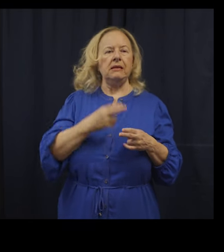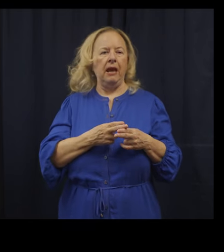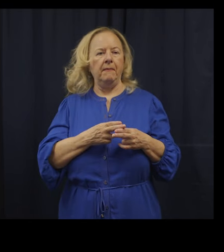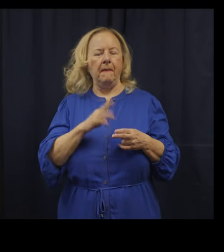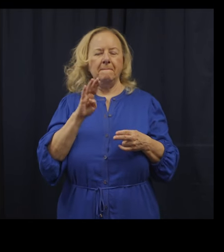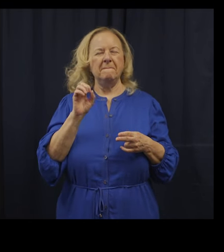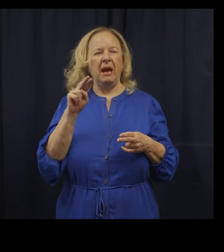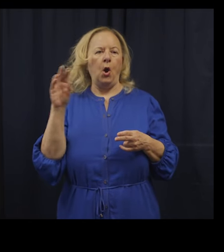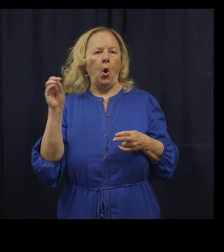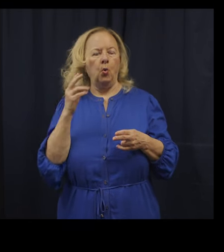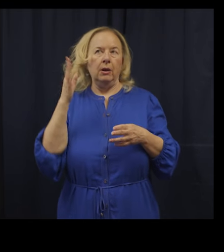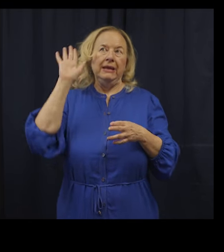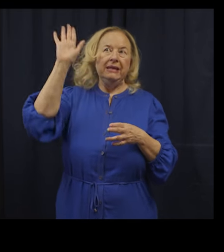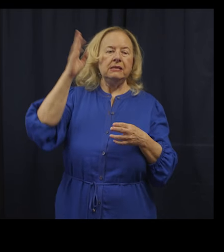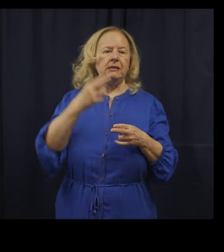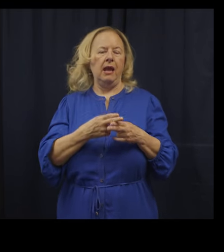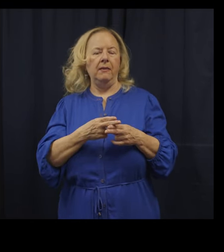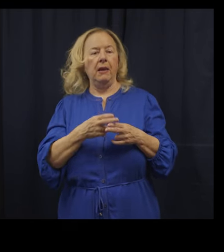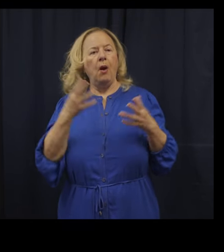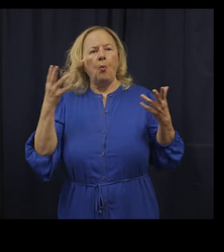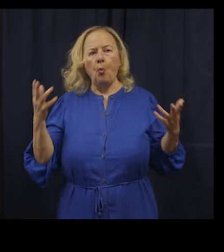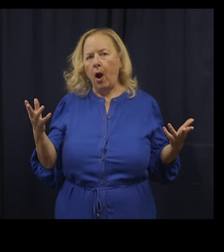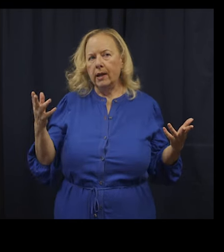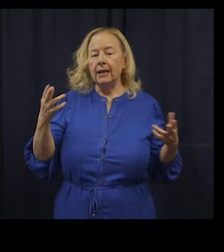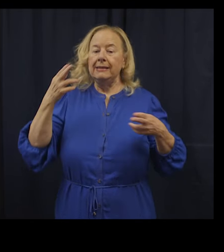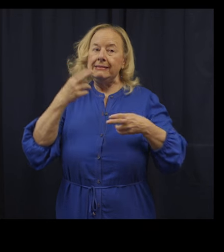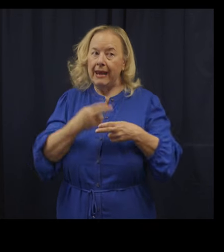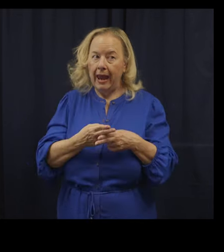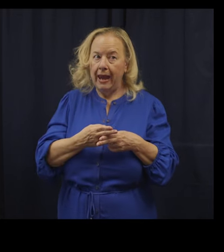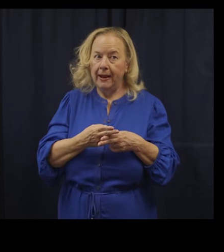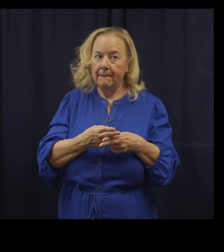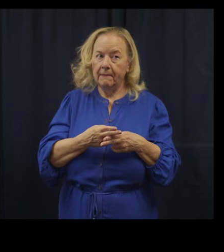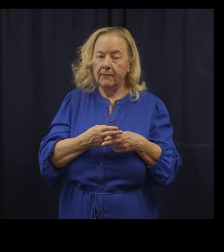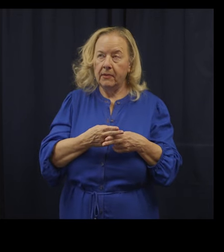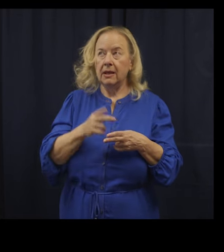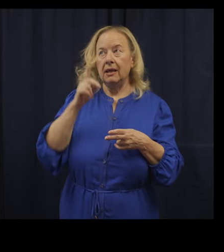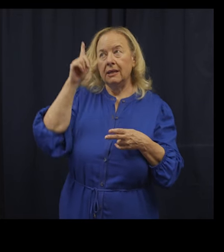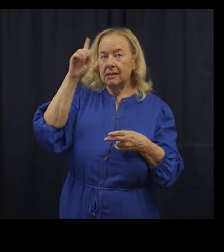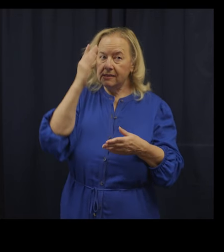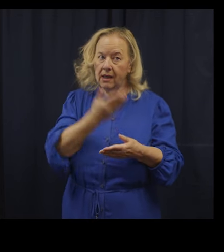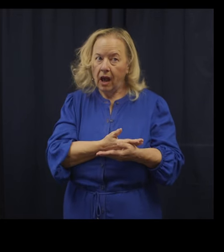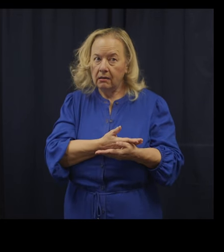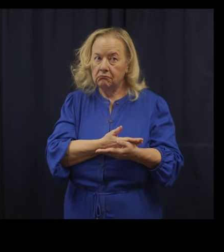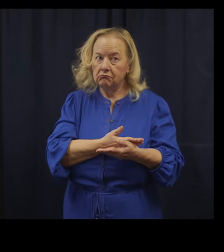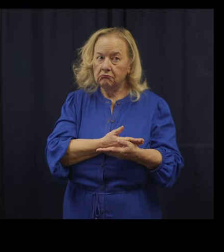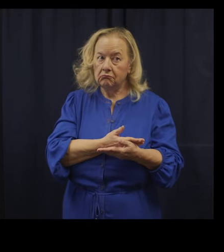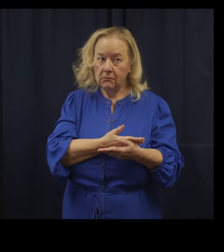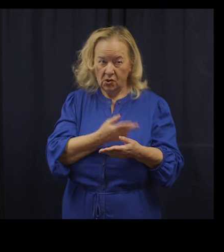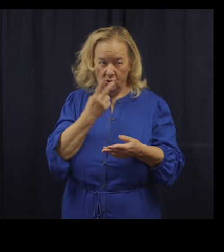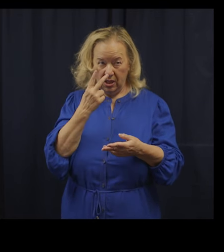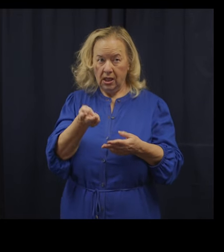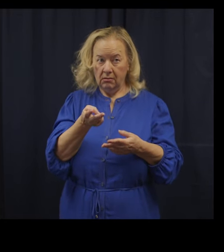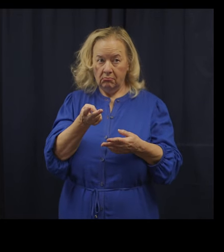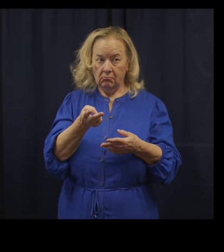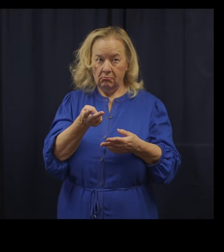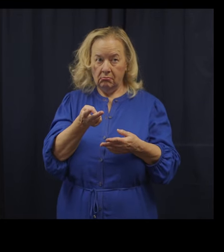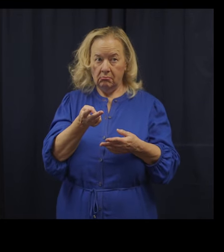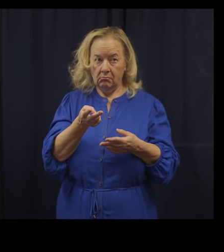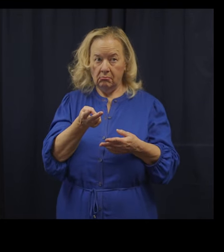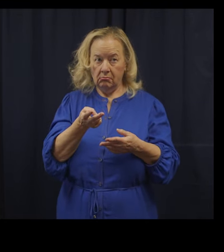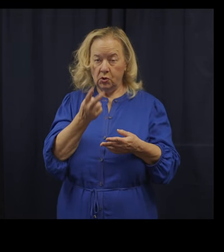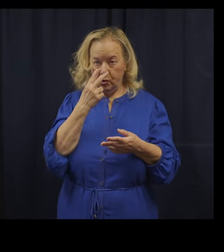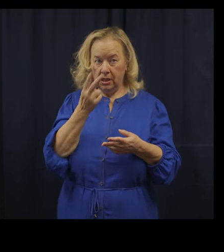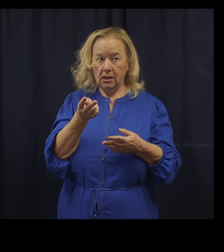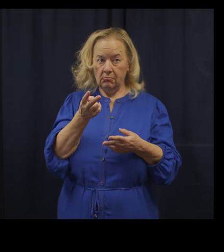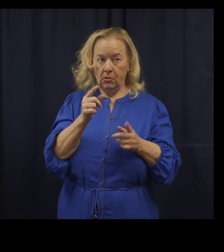beno. So you see, and what name is his son's? Does everyone see that? Everyone